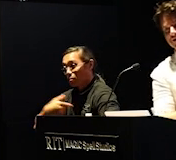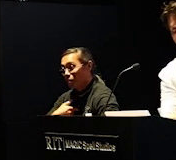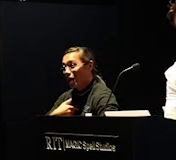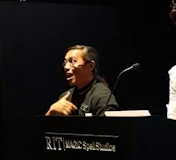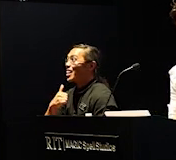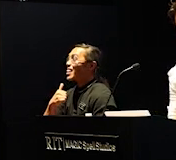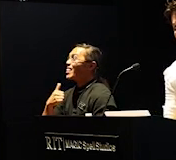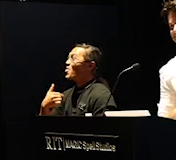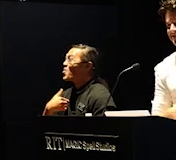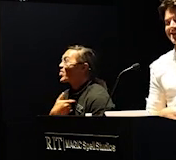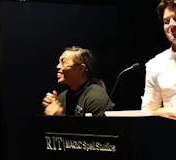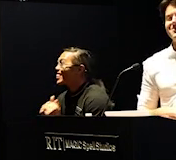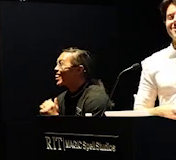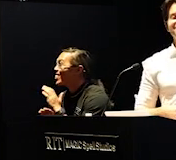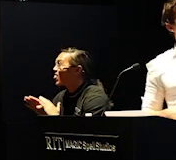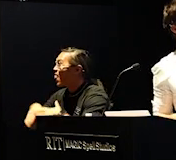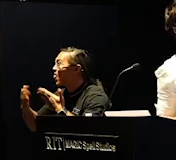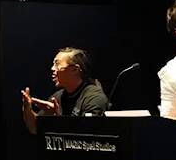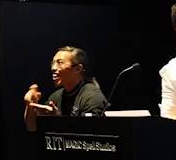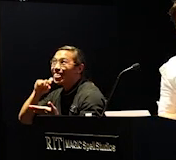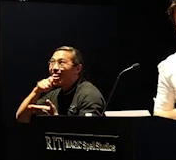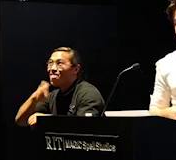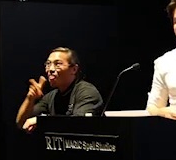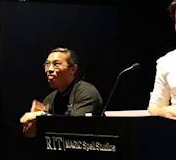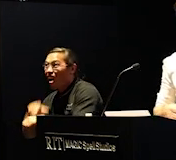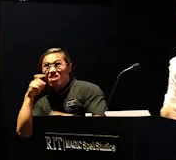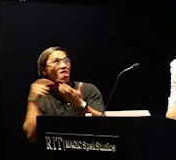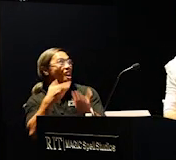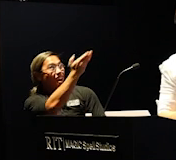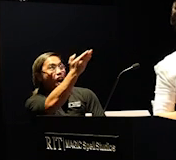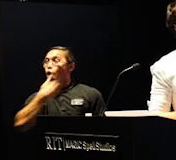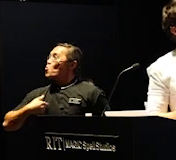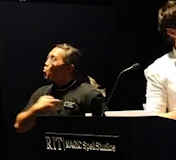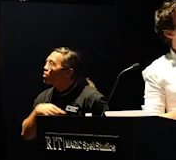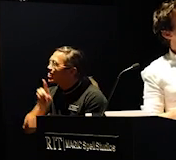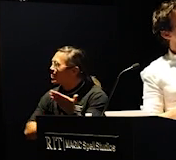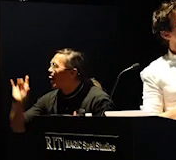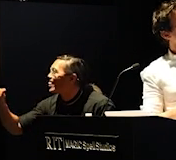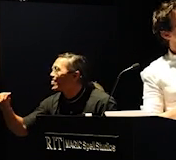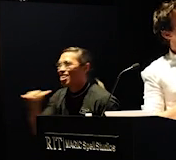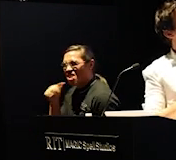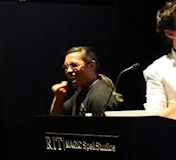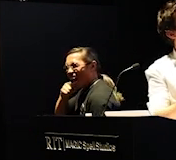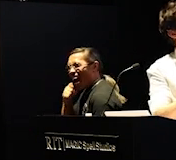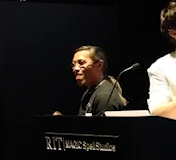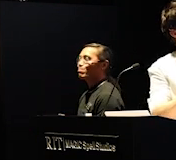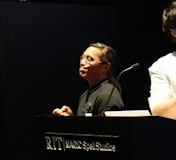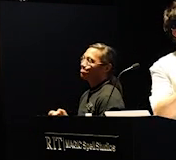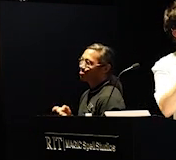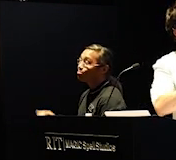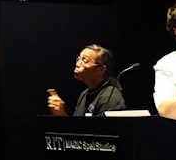26, 2004. There it is. But no, the idea was this device. He had this kind of concept